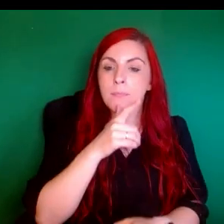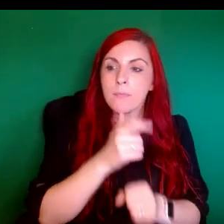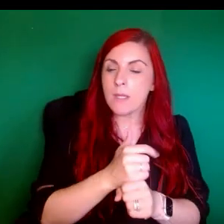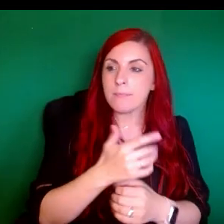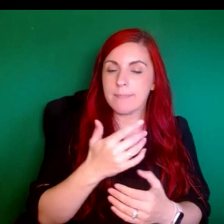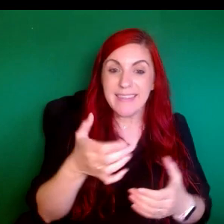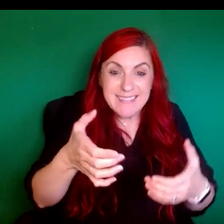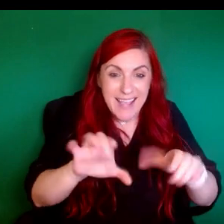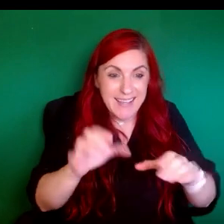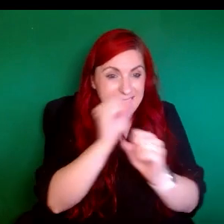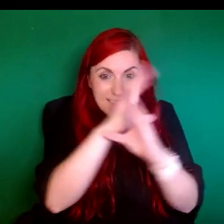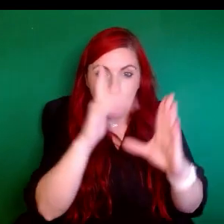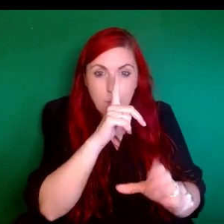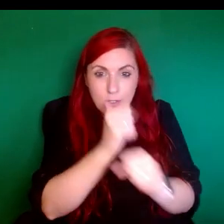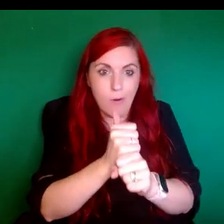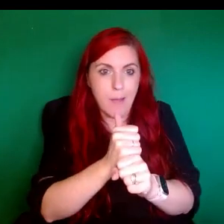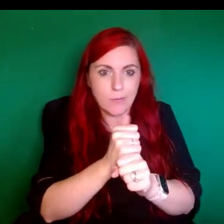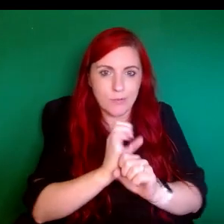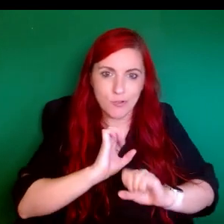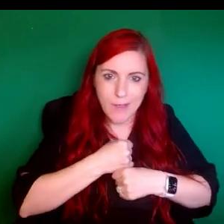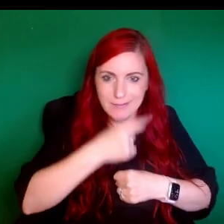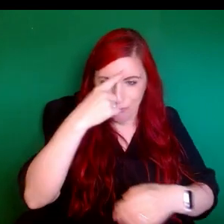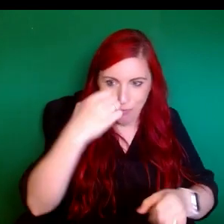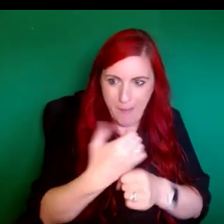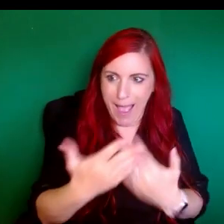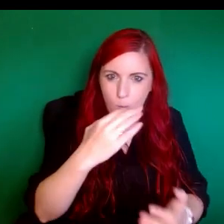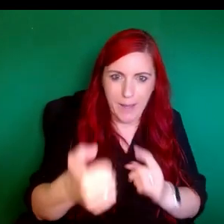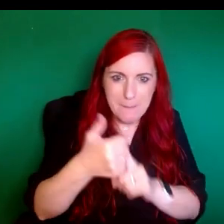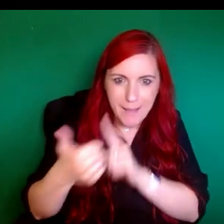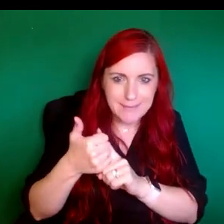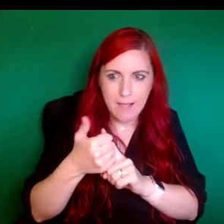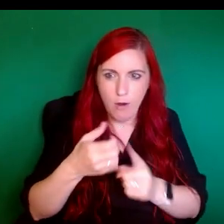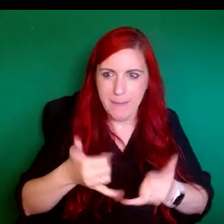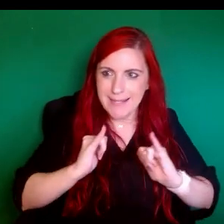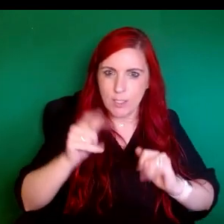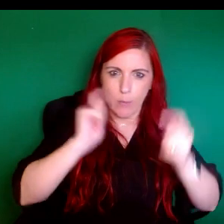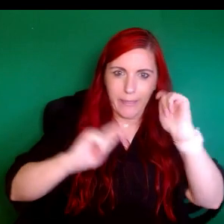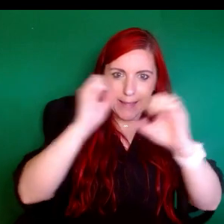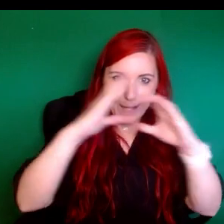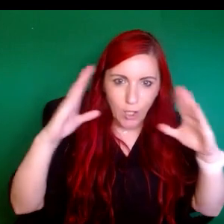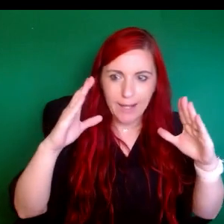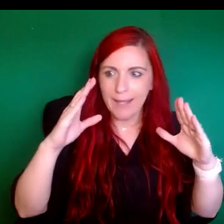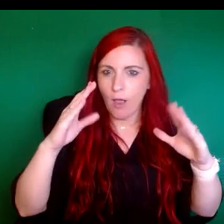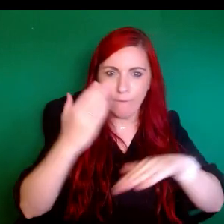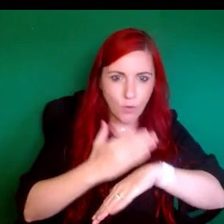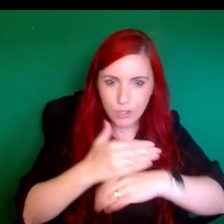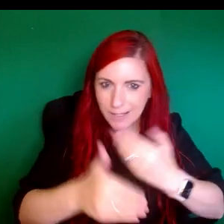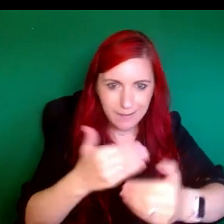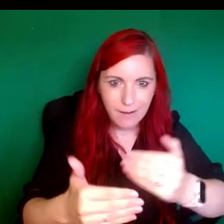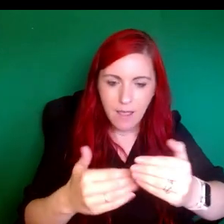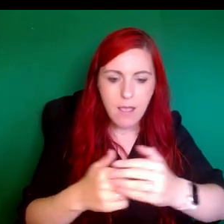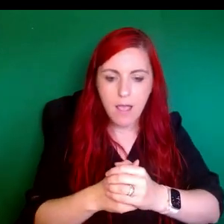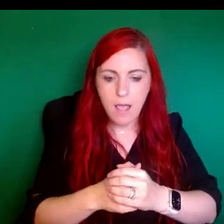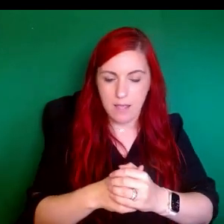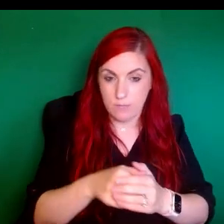The science on stress and trauma is really, really clear in terms of how it impacts on thinking and on functioning. And,